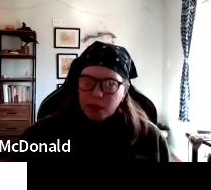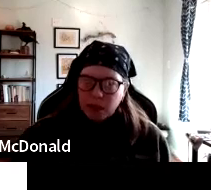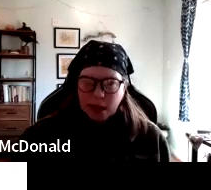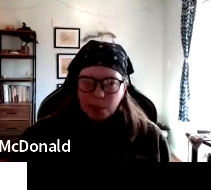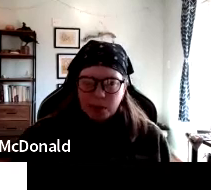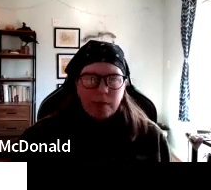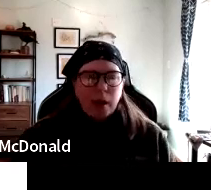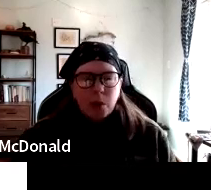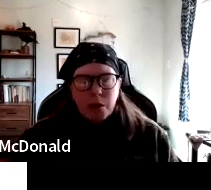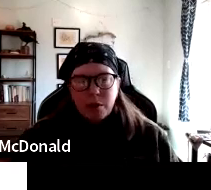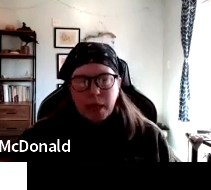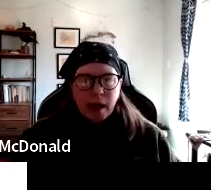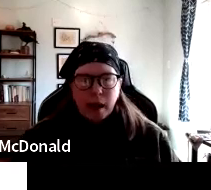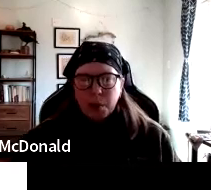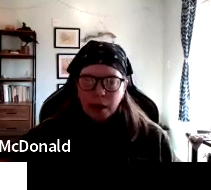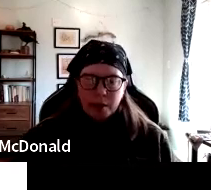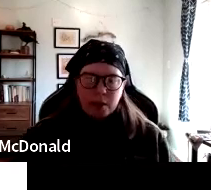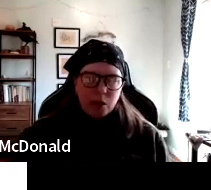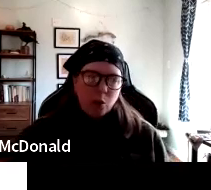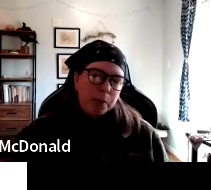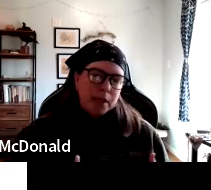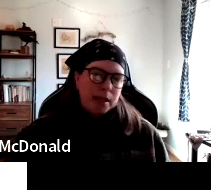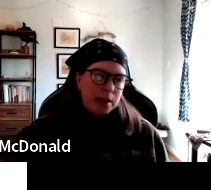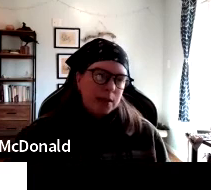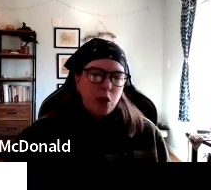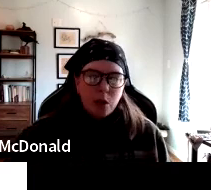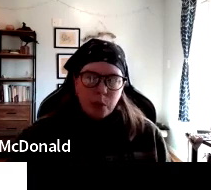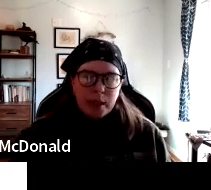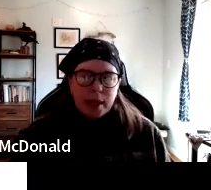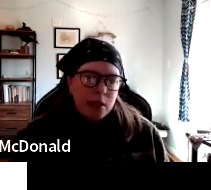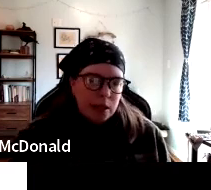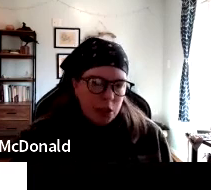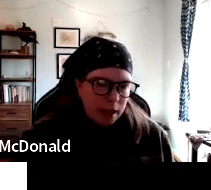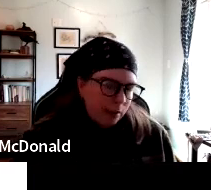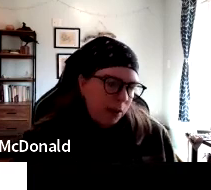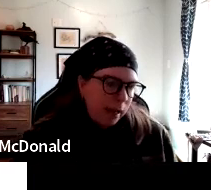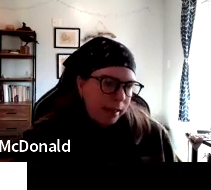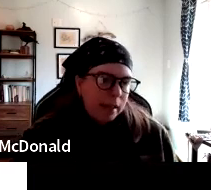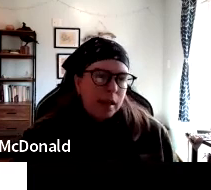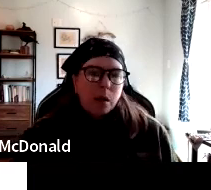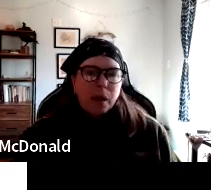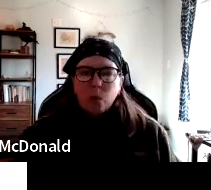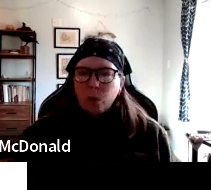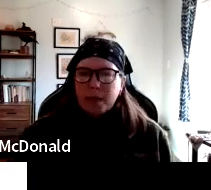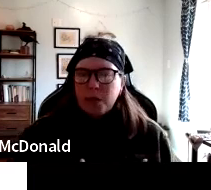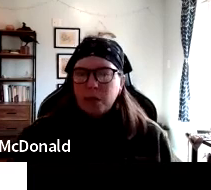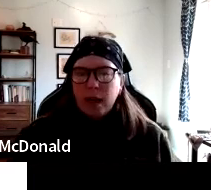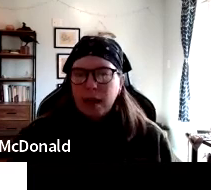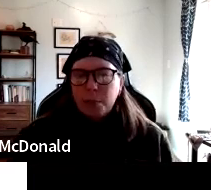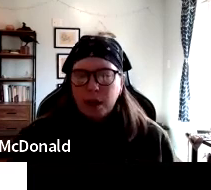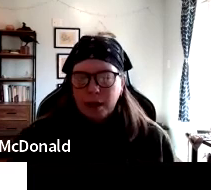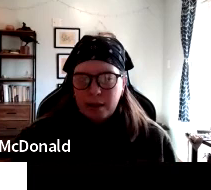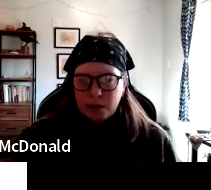you think is going to happen? I want you to make a hypothesis or best guess, and you can put that into the chat if you like, about what is